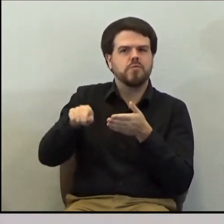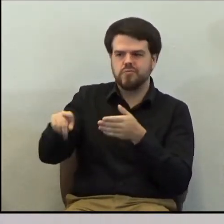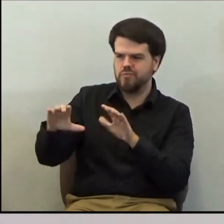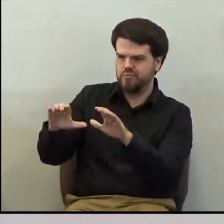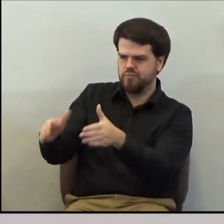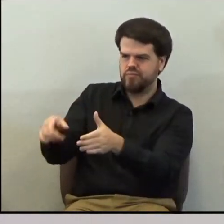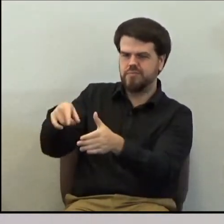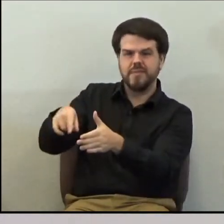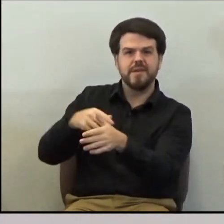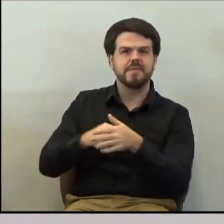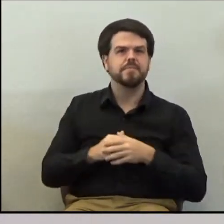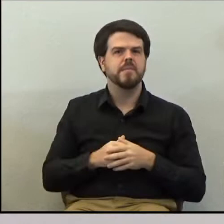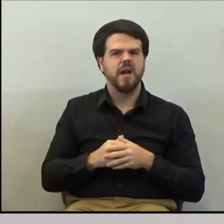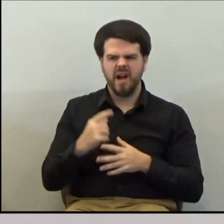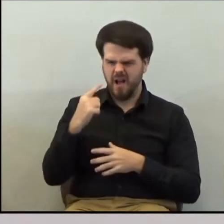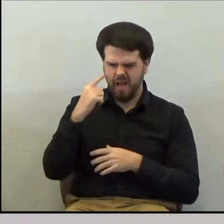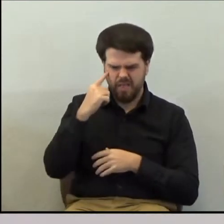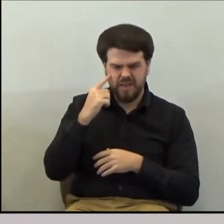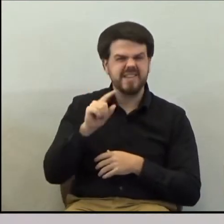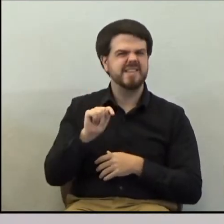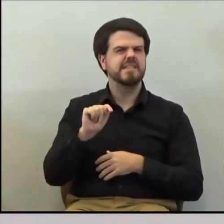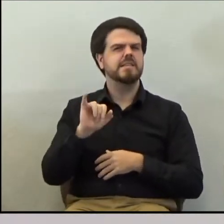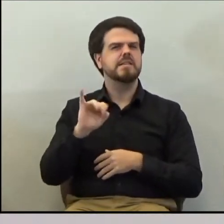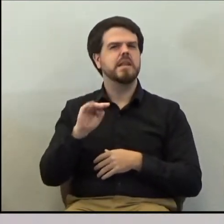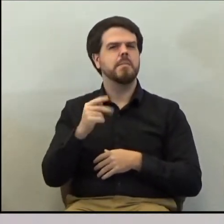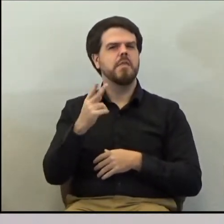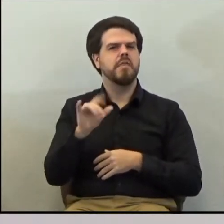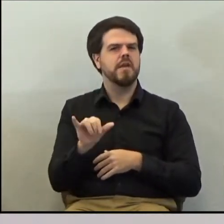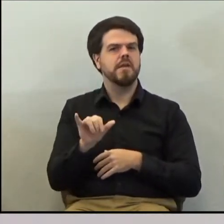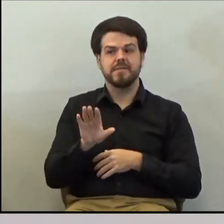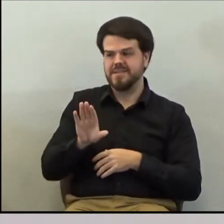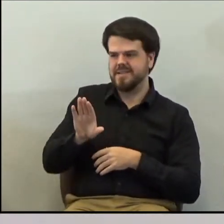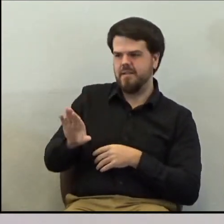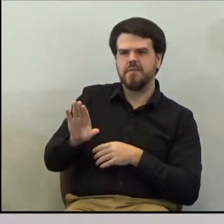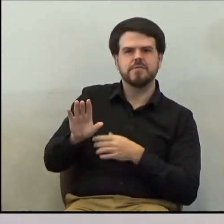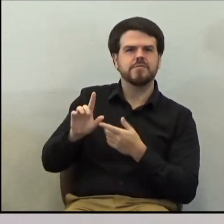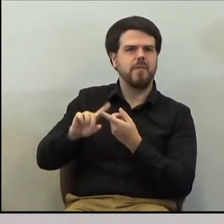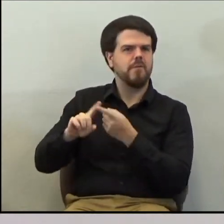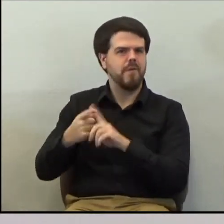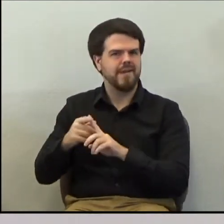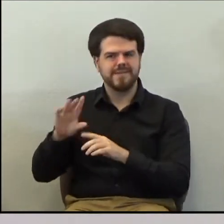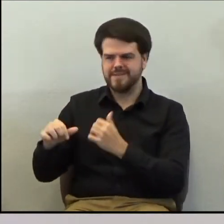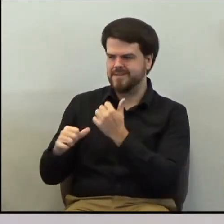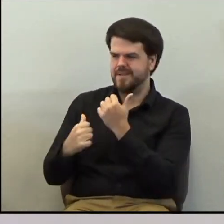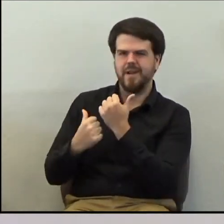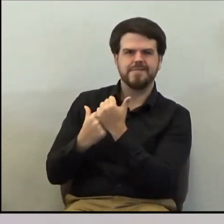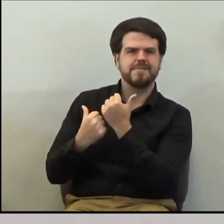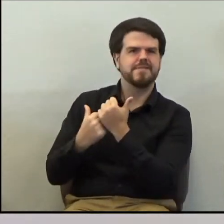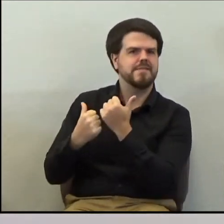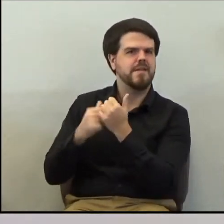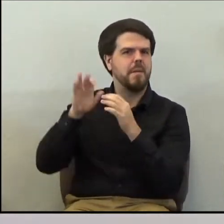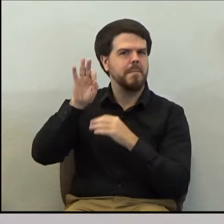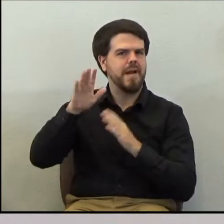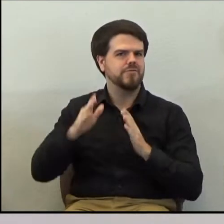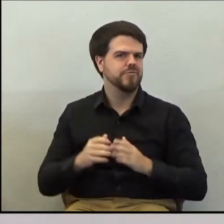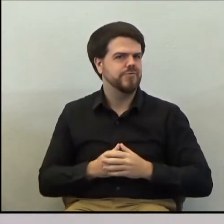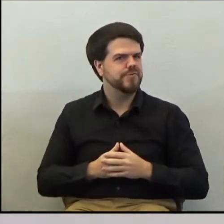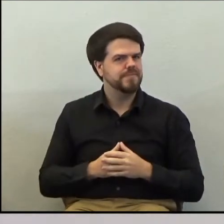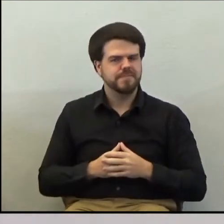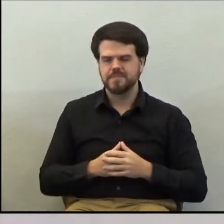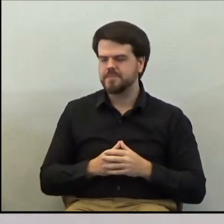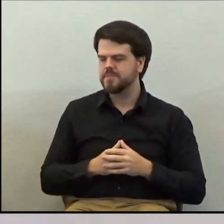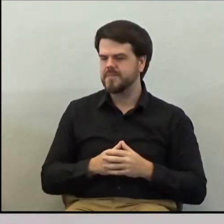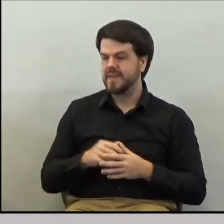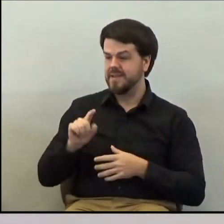had Timothy, I think it was, his associate, his assistant pastor, his associate pastor,